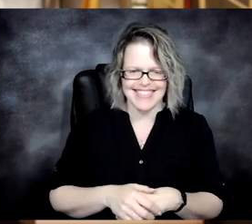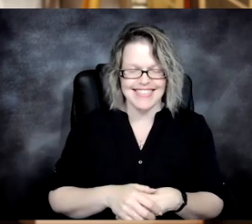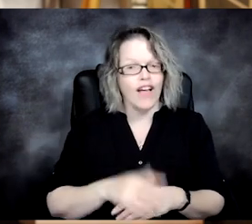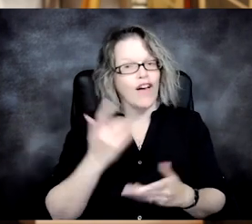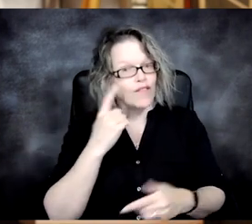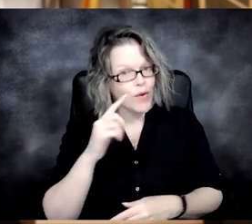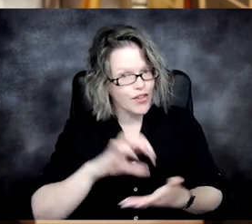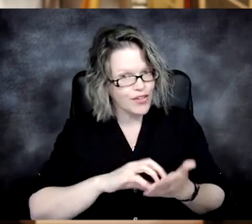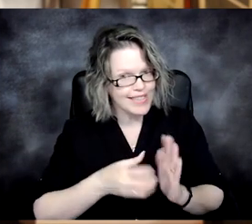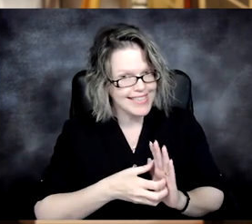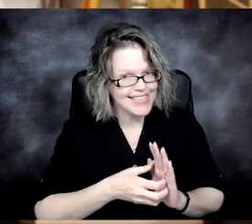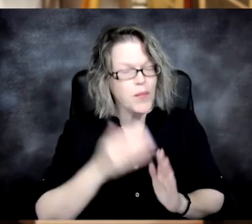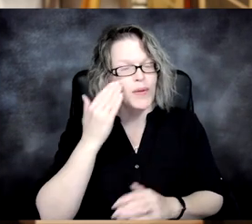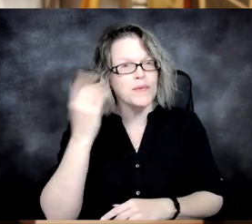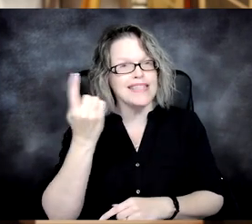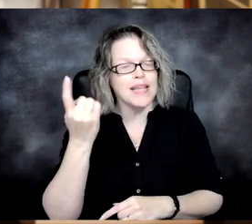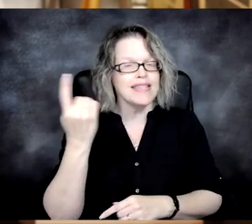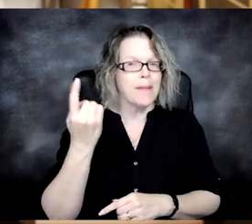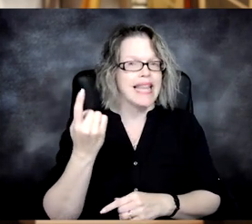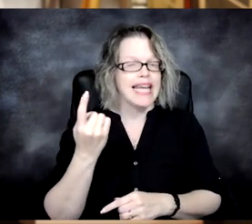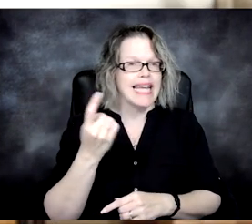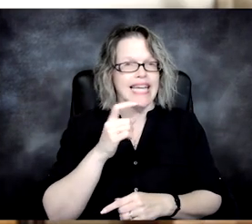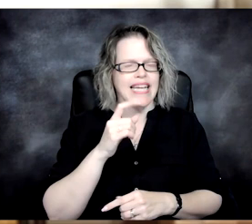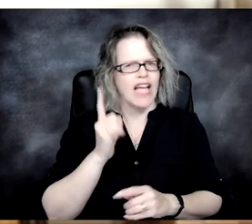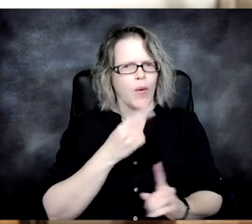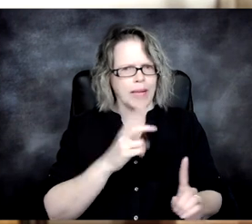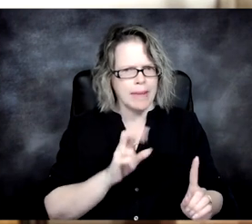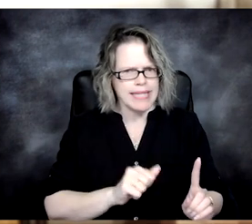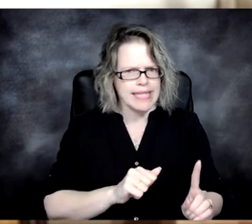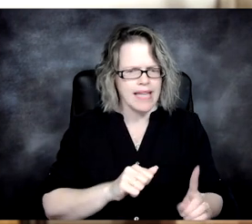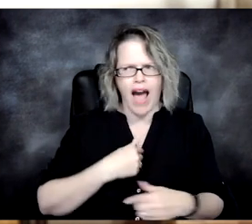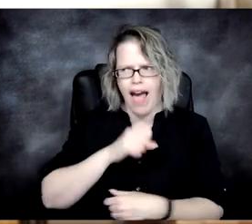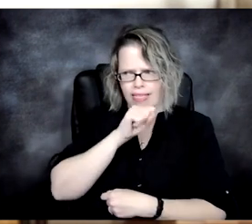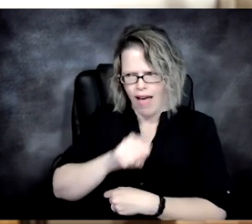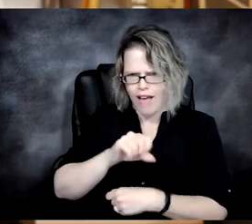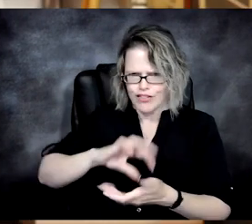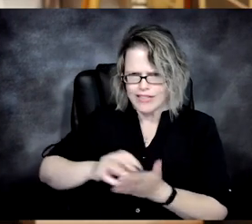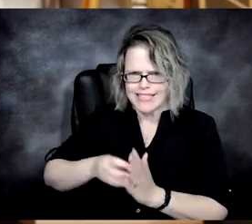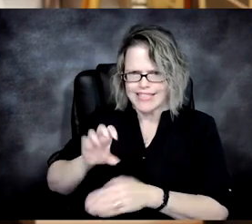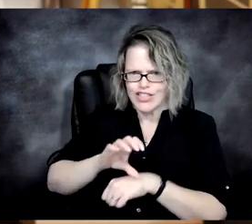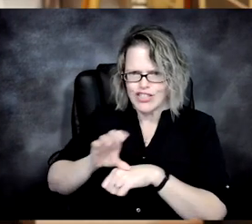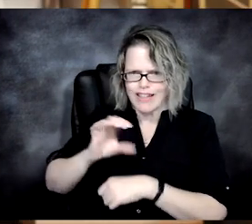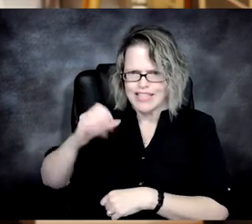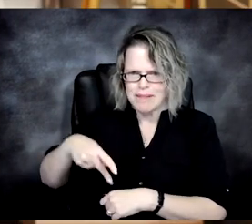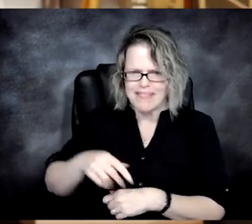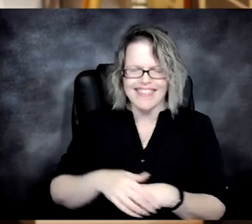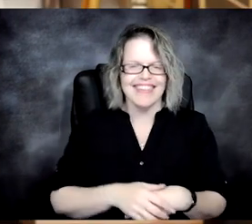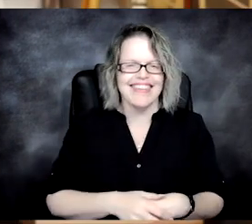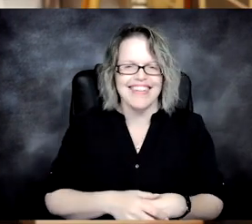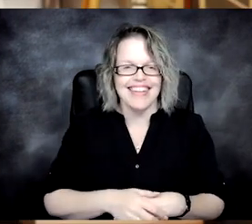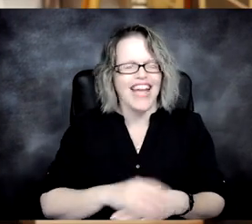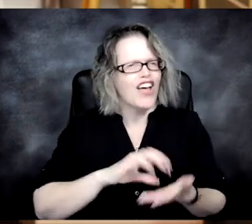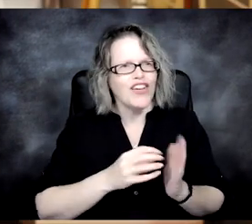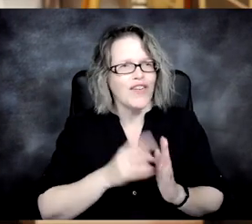cookies, we knew we needed something besides just pizza. I love chocolate chip cookies. And